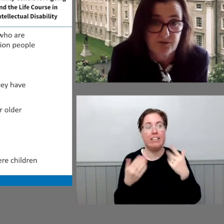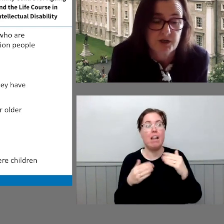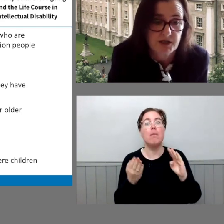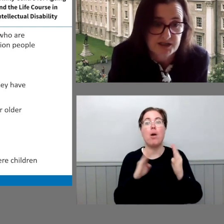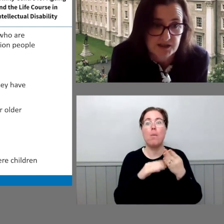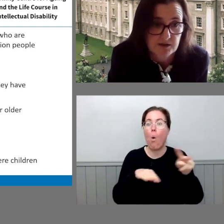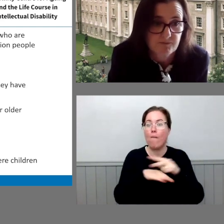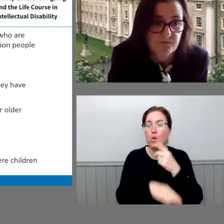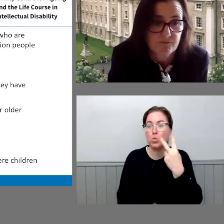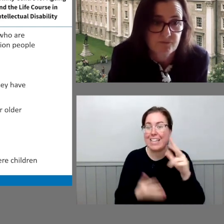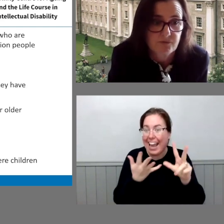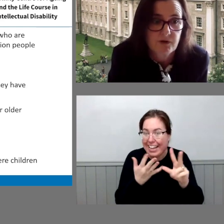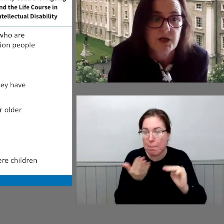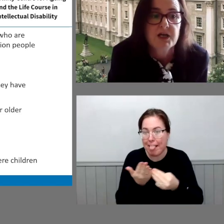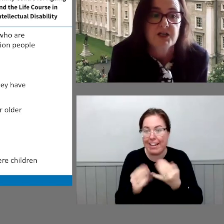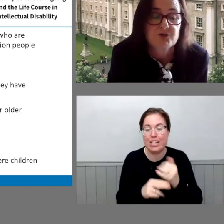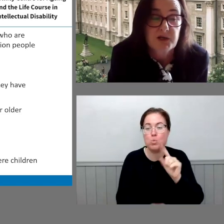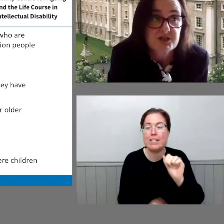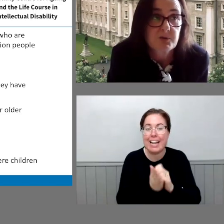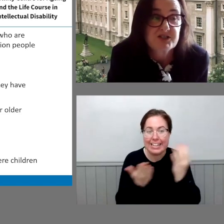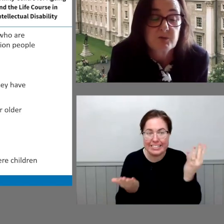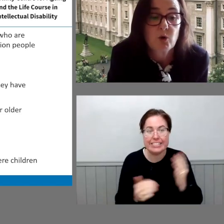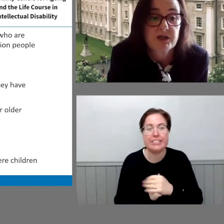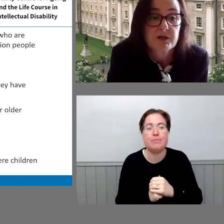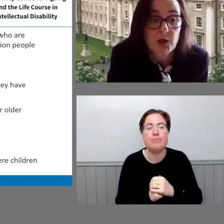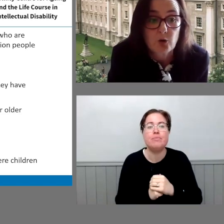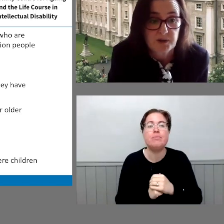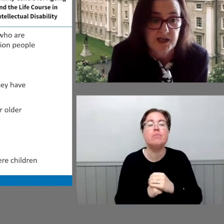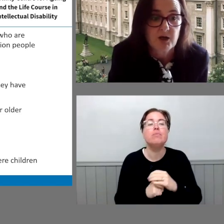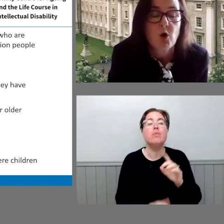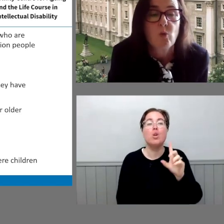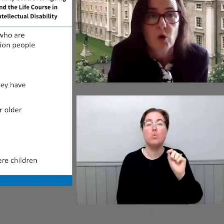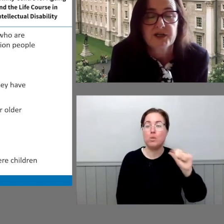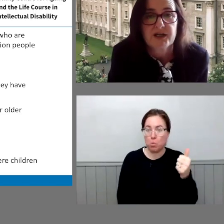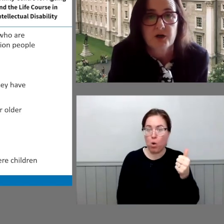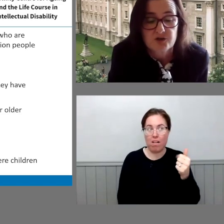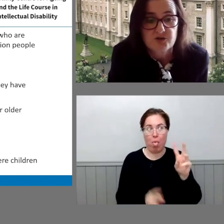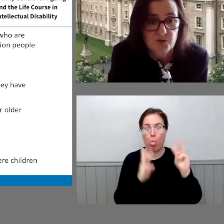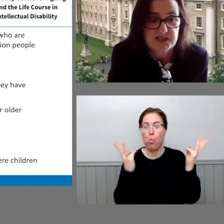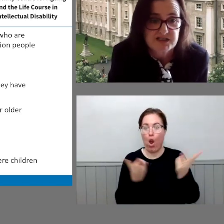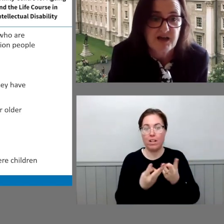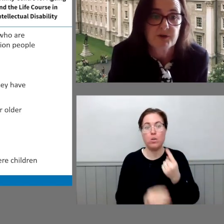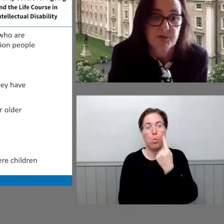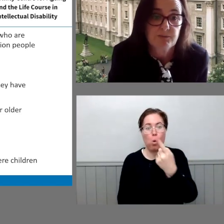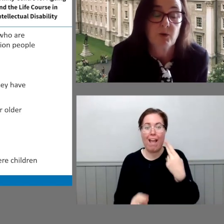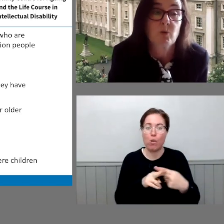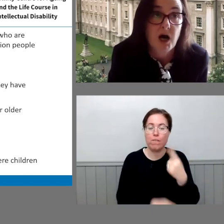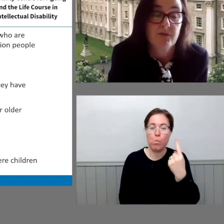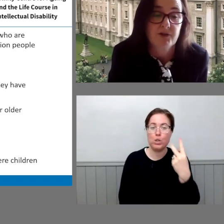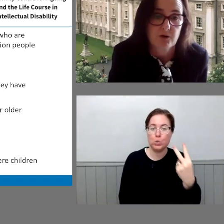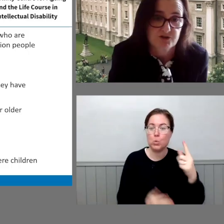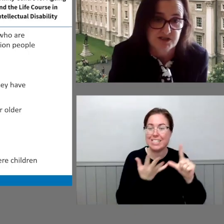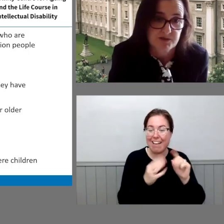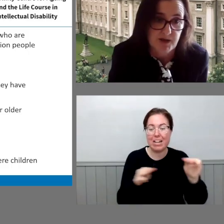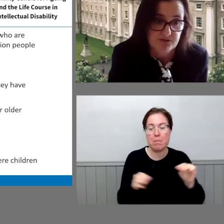in 2019. In 2021, globally, 1 in 127 people